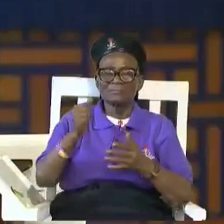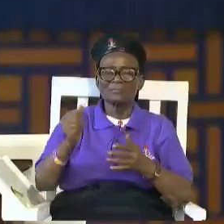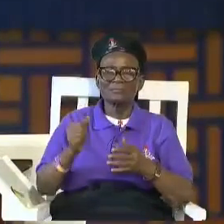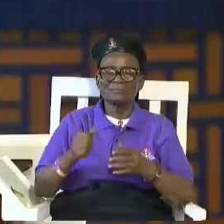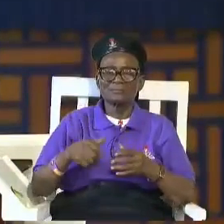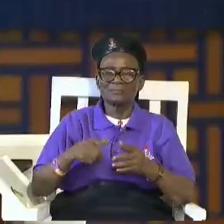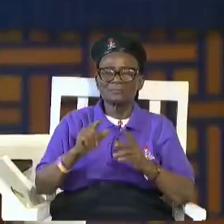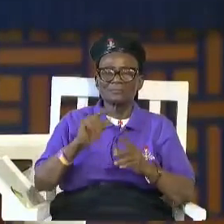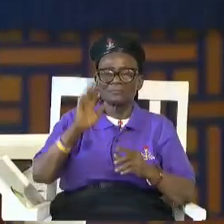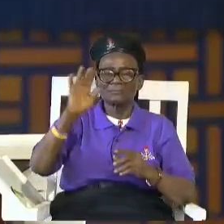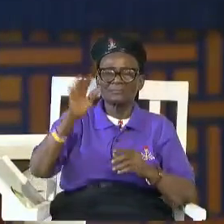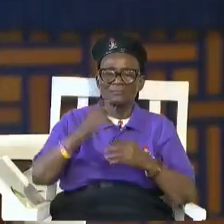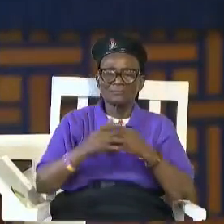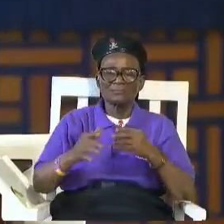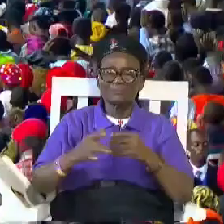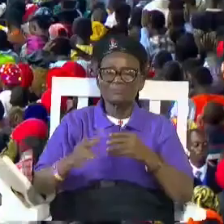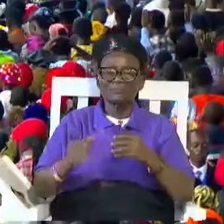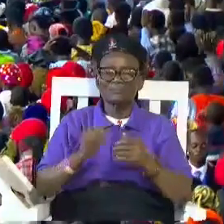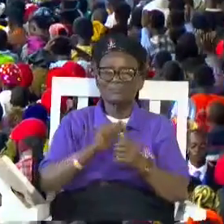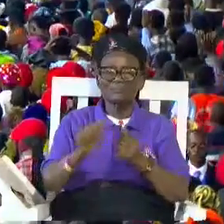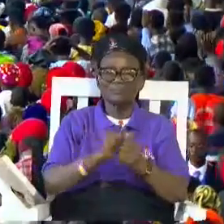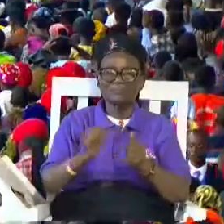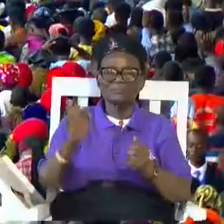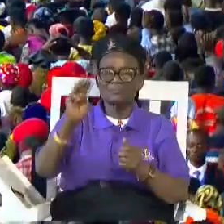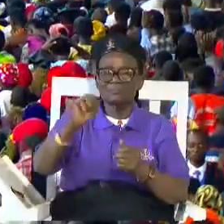Amen. Let your blood wash them clean.